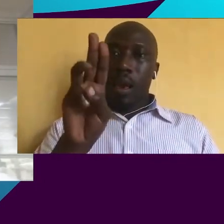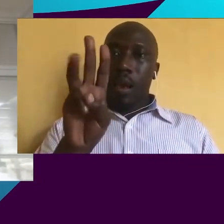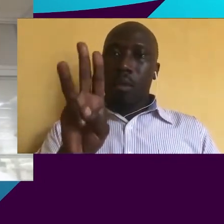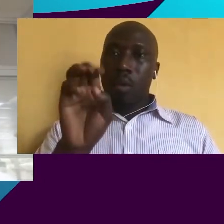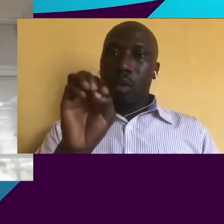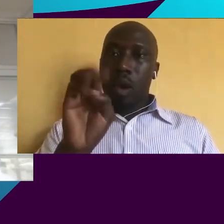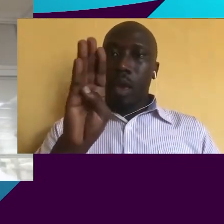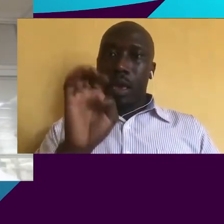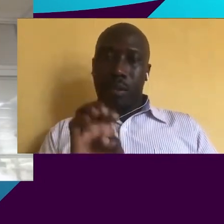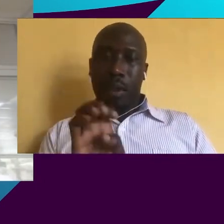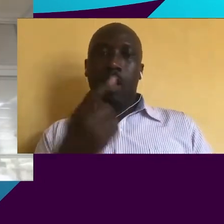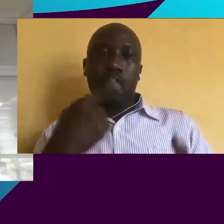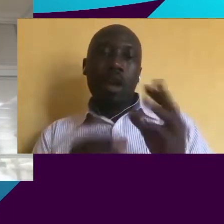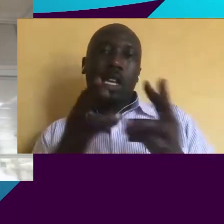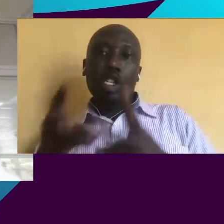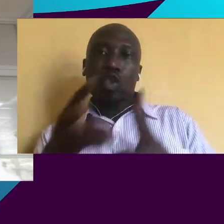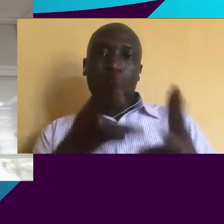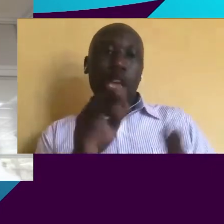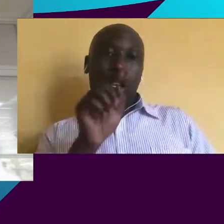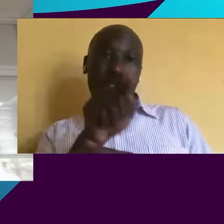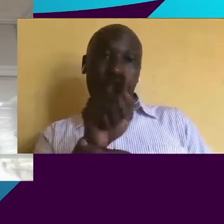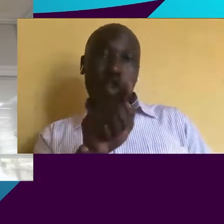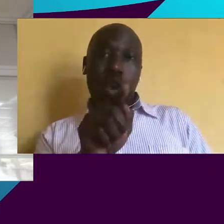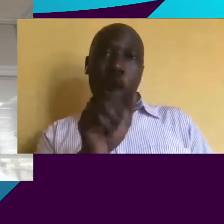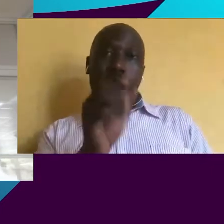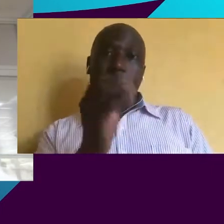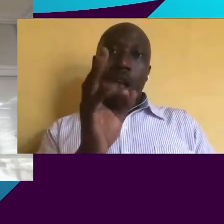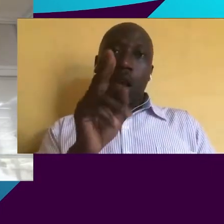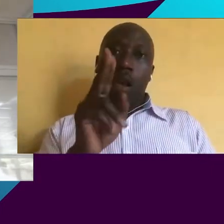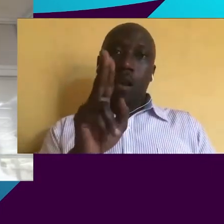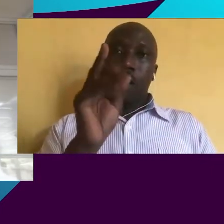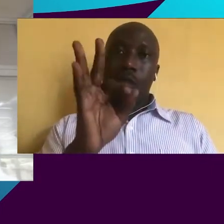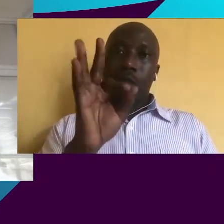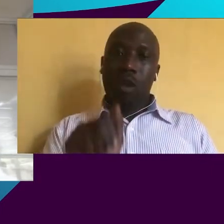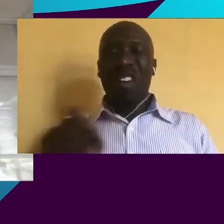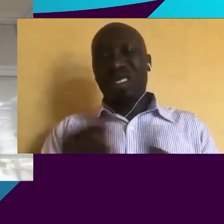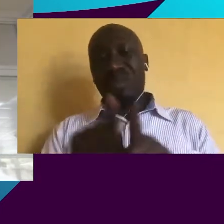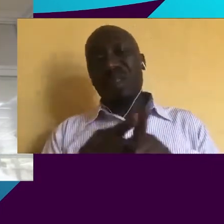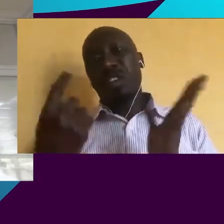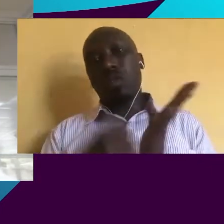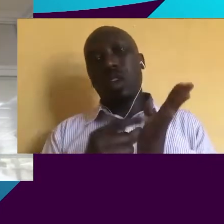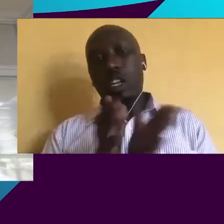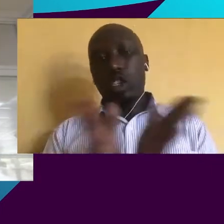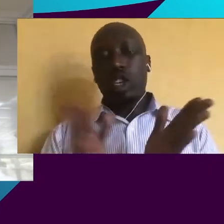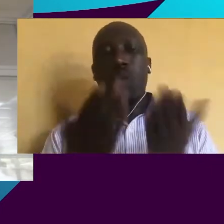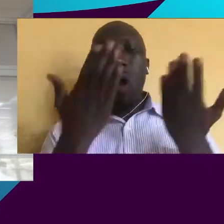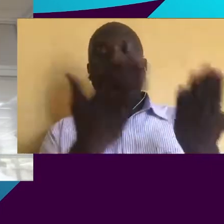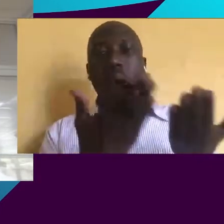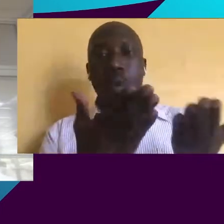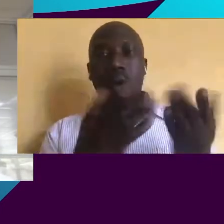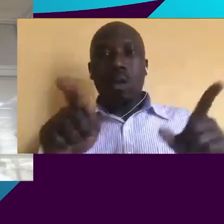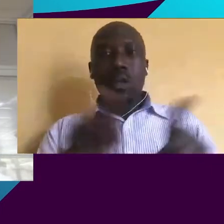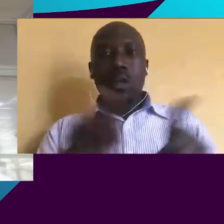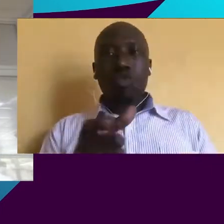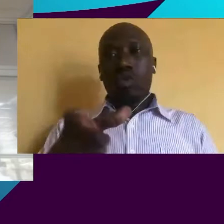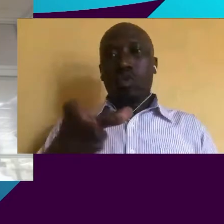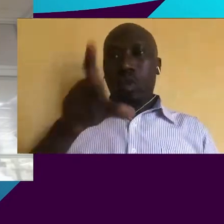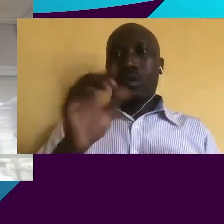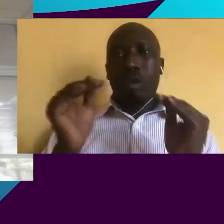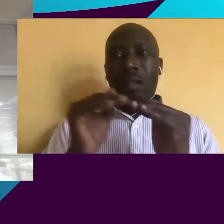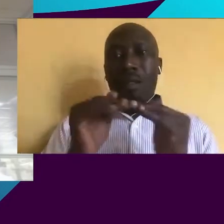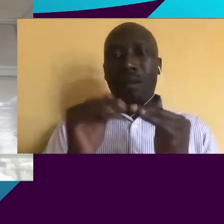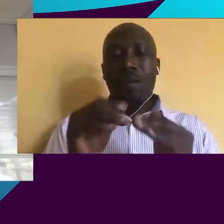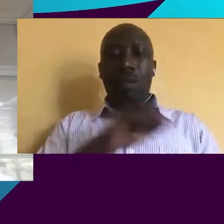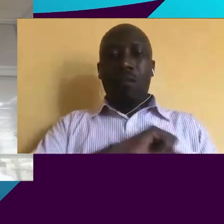that you as FUFA or as Uganda are taking to increase the level of female